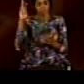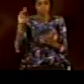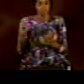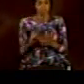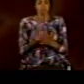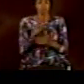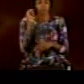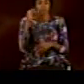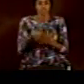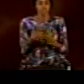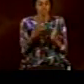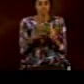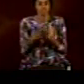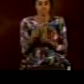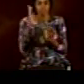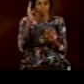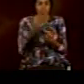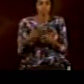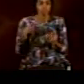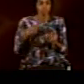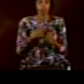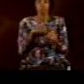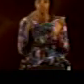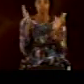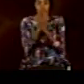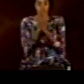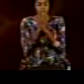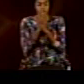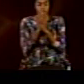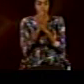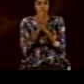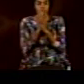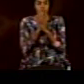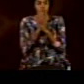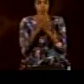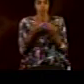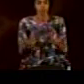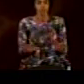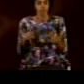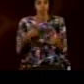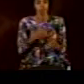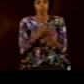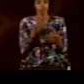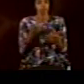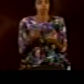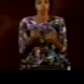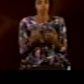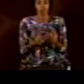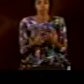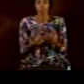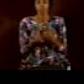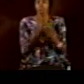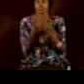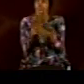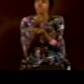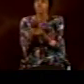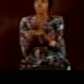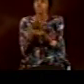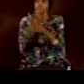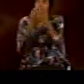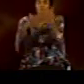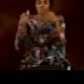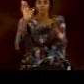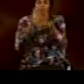In Jesus' mighty name we pray. Right now we are going to petition heaven. That as